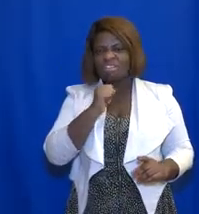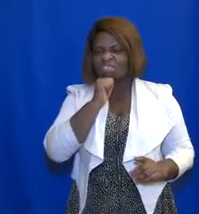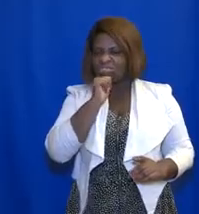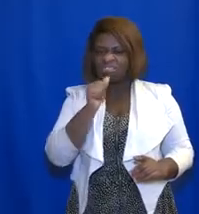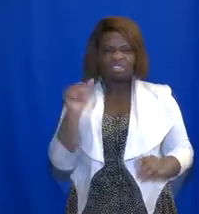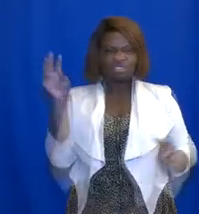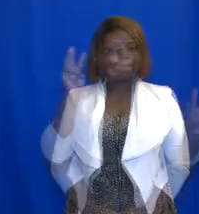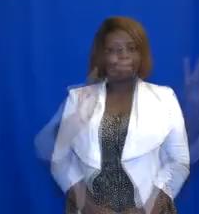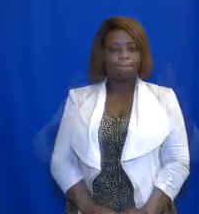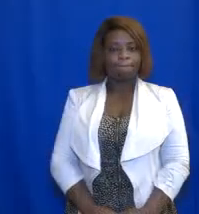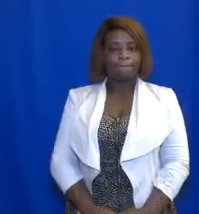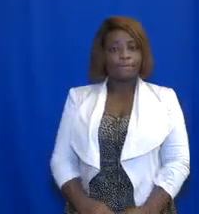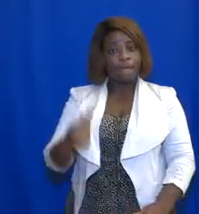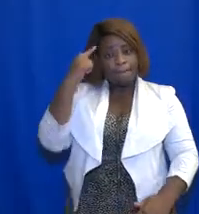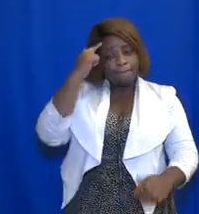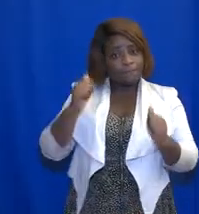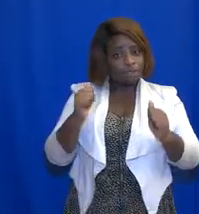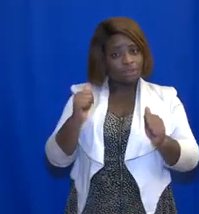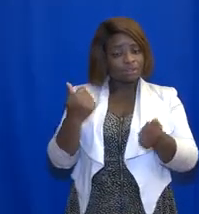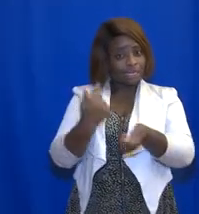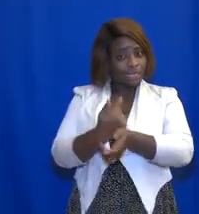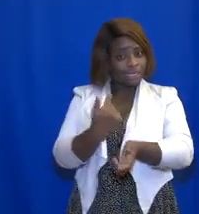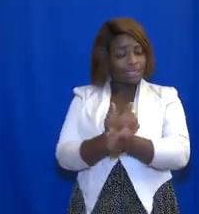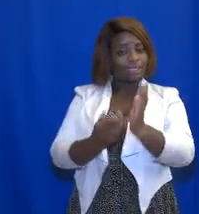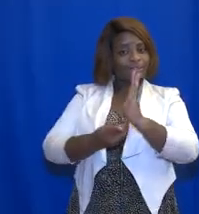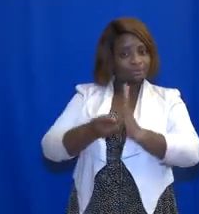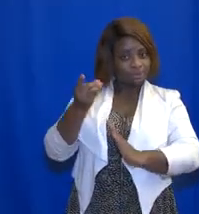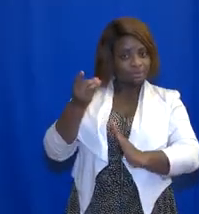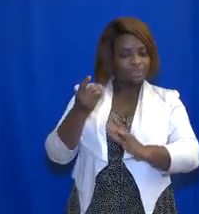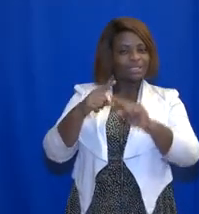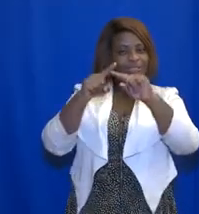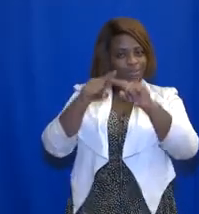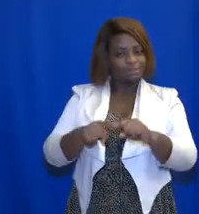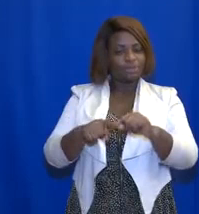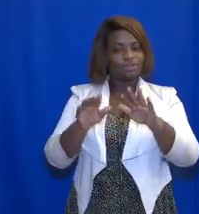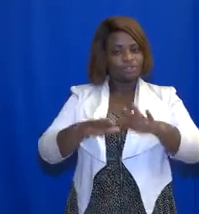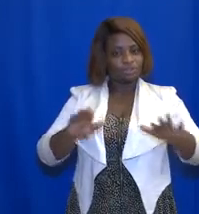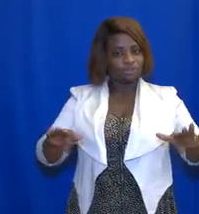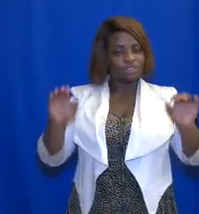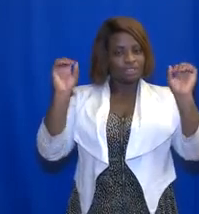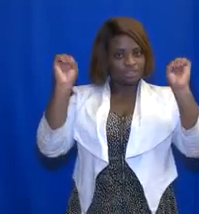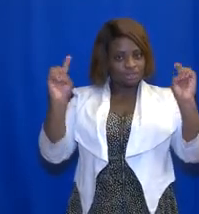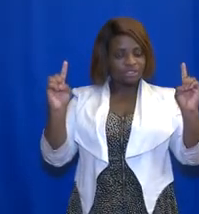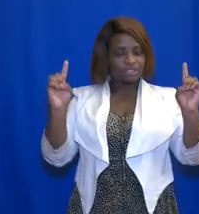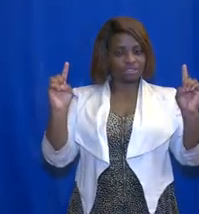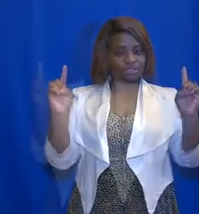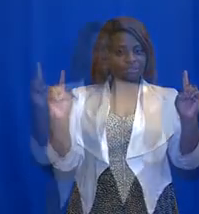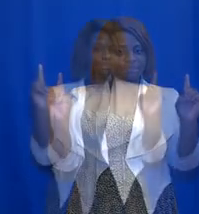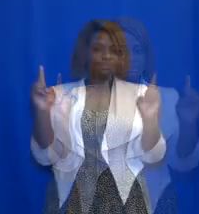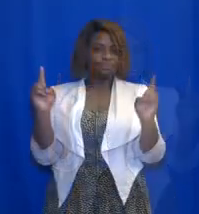muso ashanye. E jake gana no ya. Hi ani gbe ke bi fe akaseni.